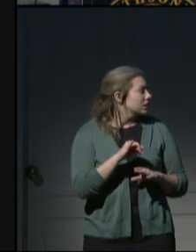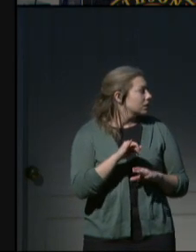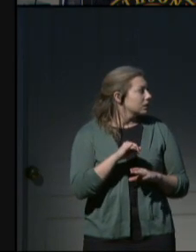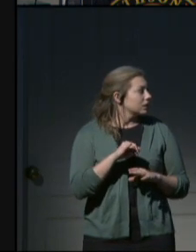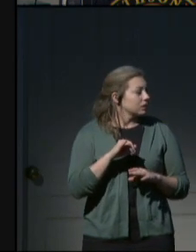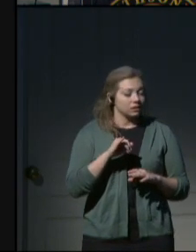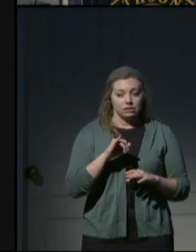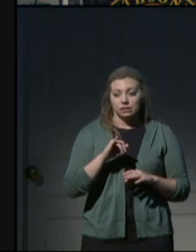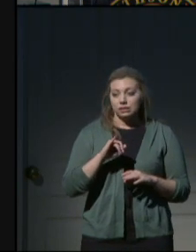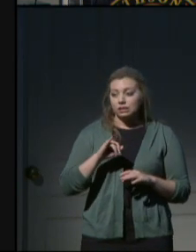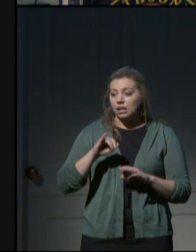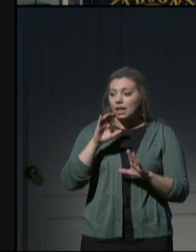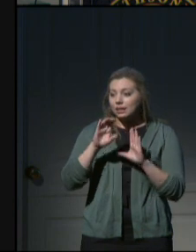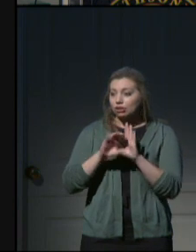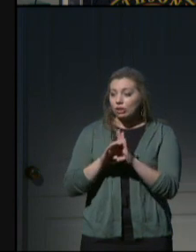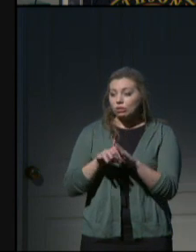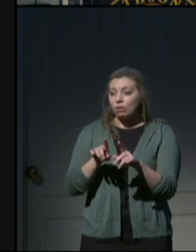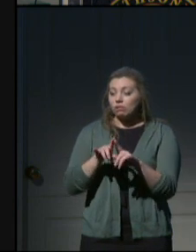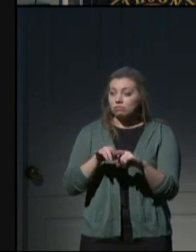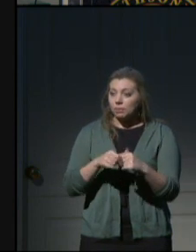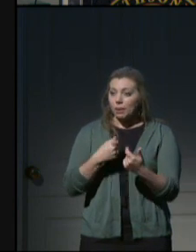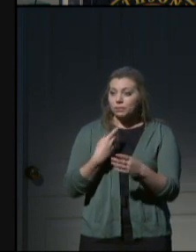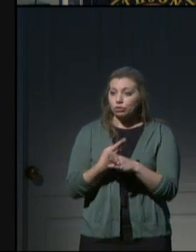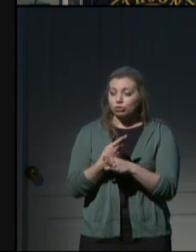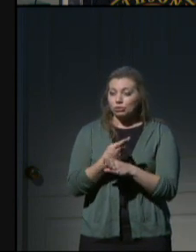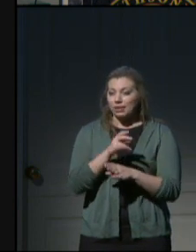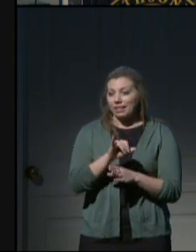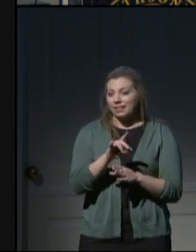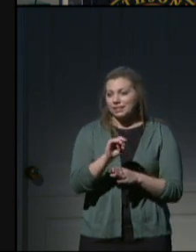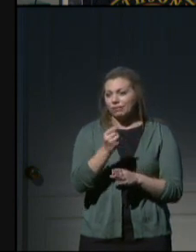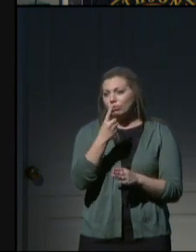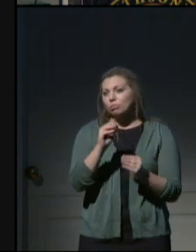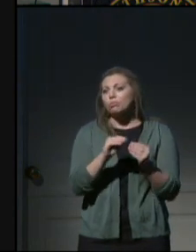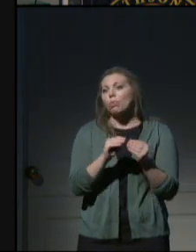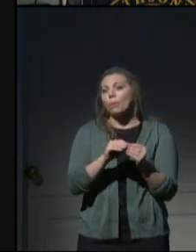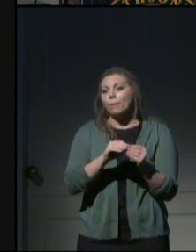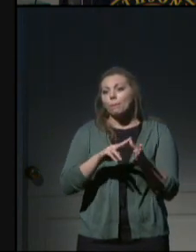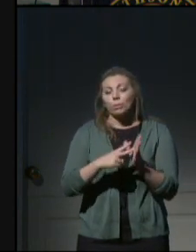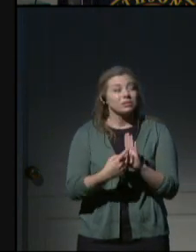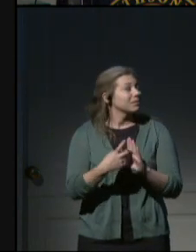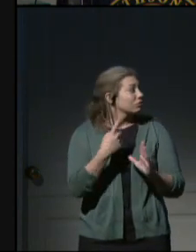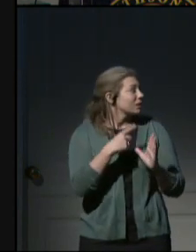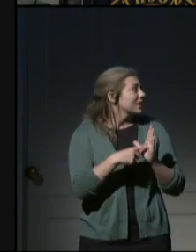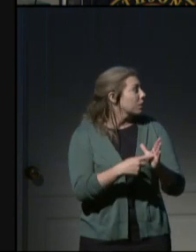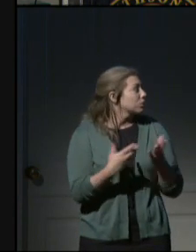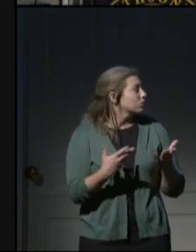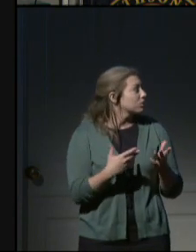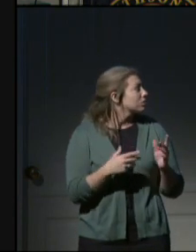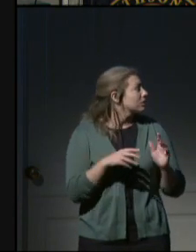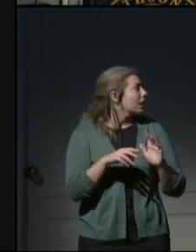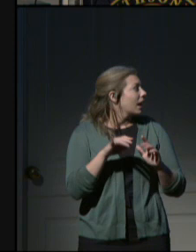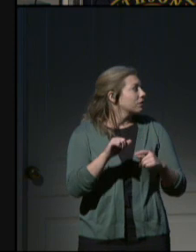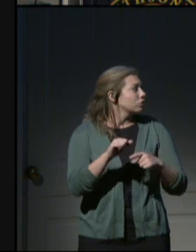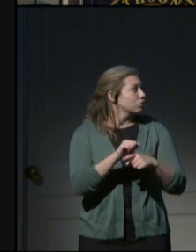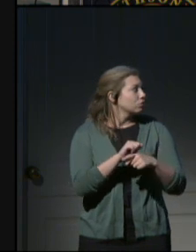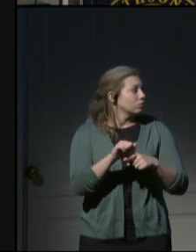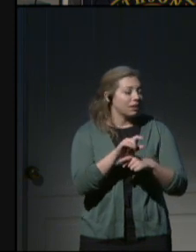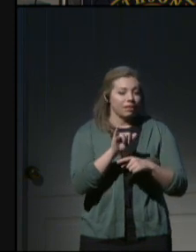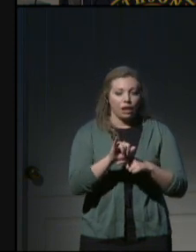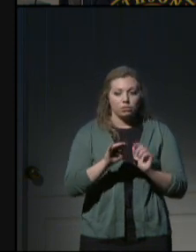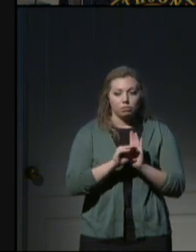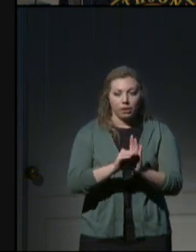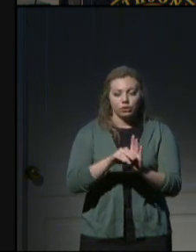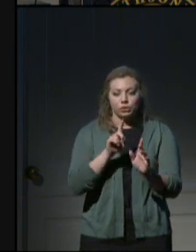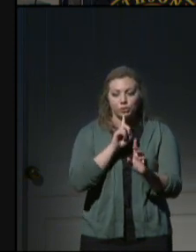also reusing that data for further purposes. For example, here, then I trained a model which takes